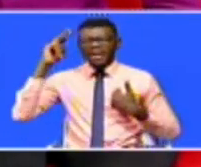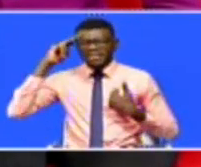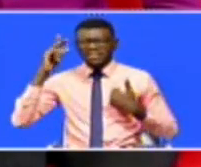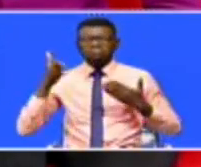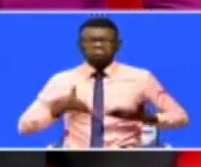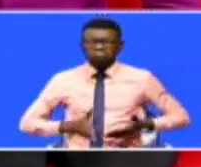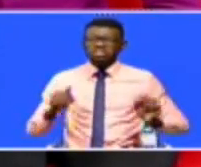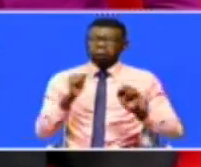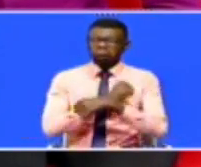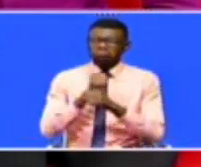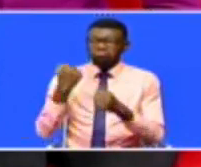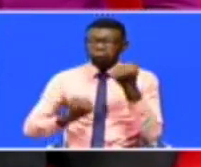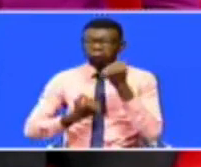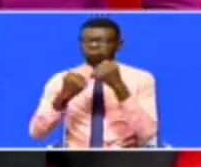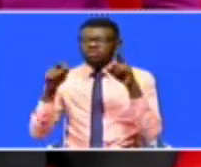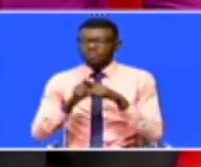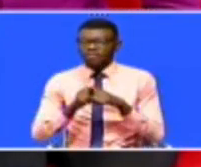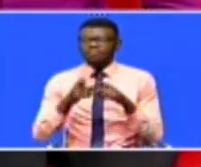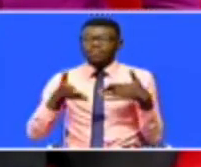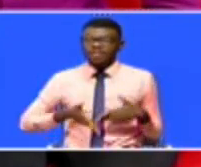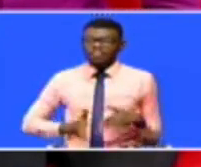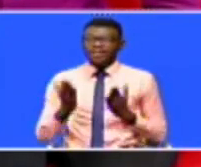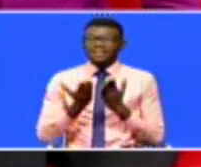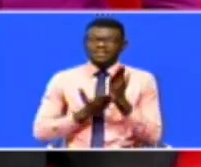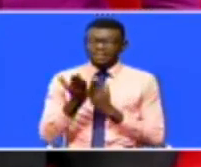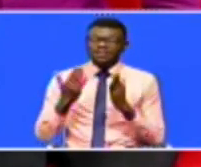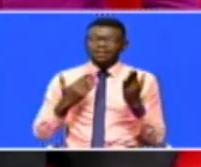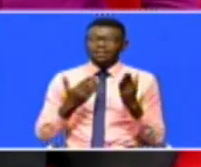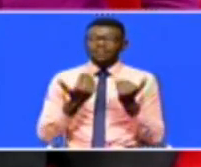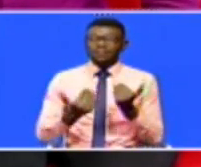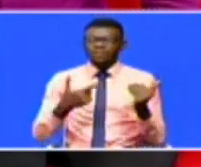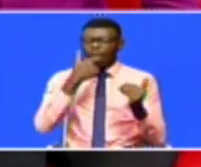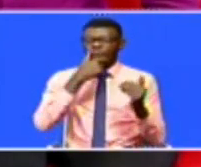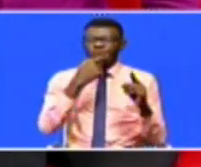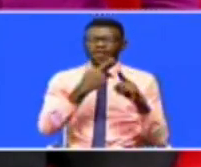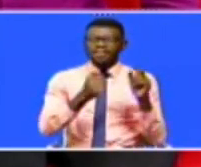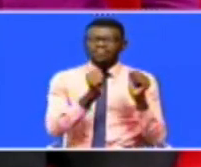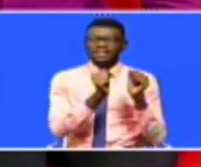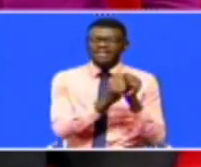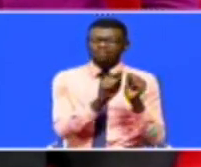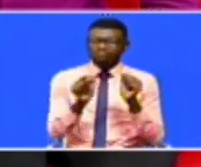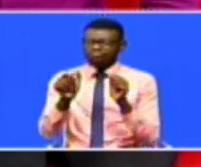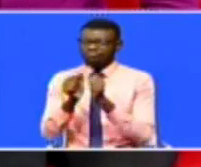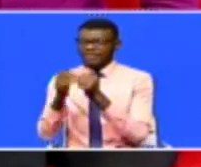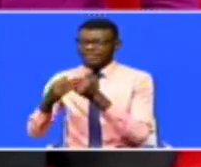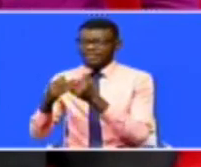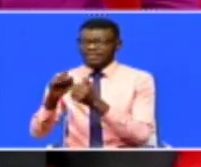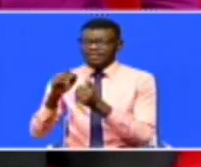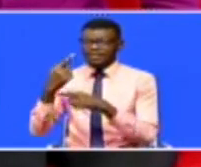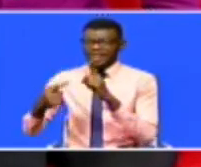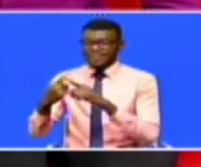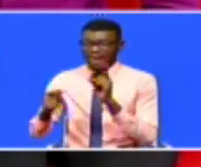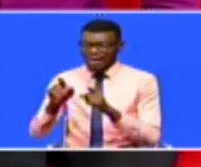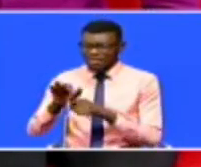access to reproductive health services by adolescents aged between 10 and 18 years. Critics of the bill claim the bill